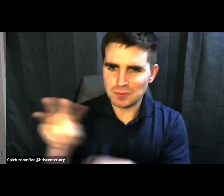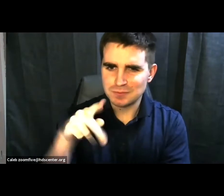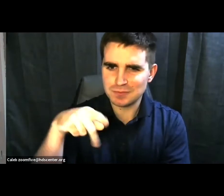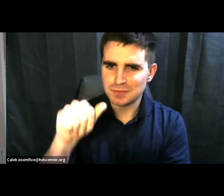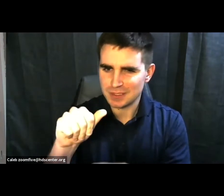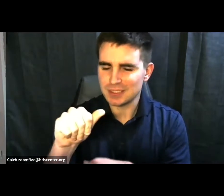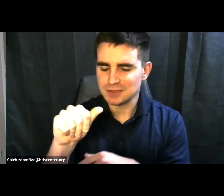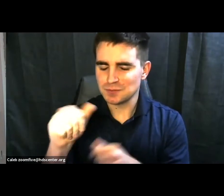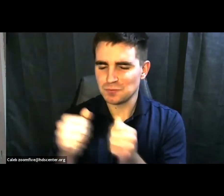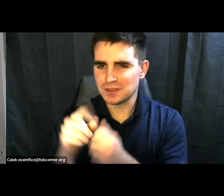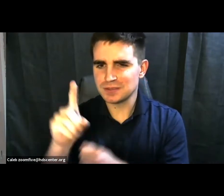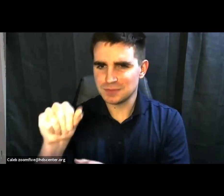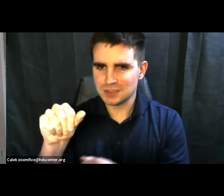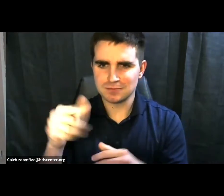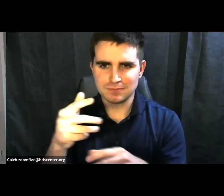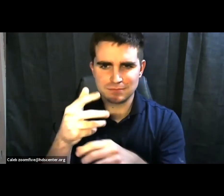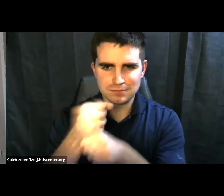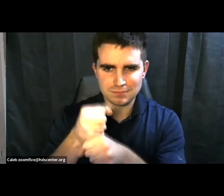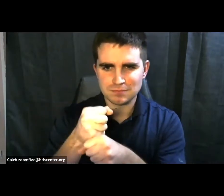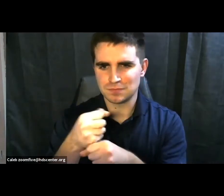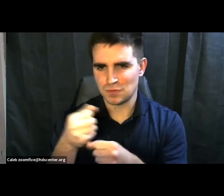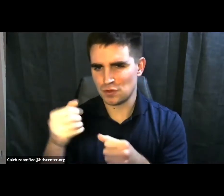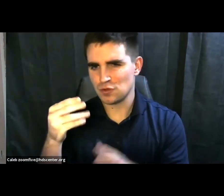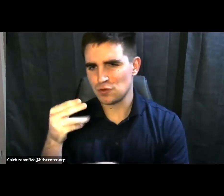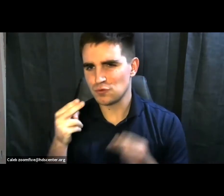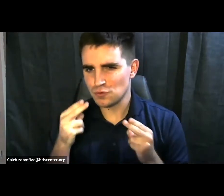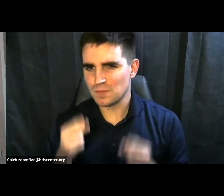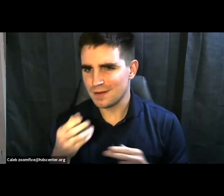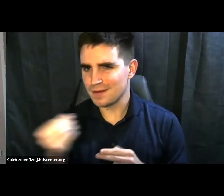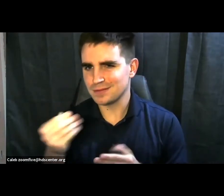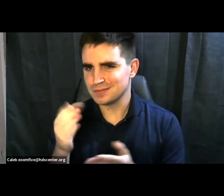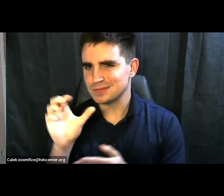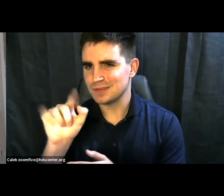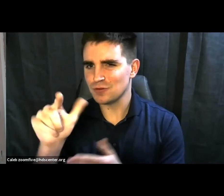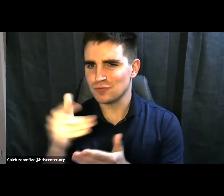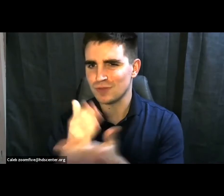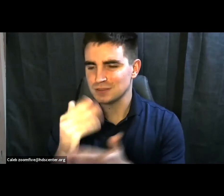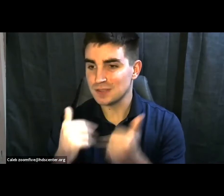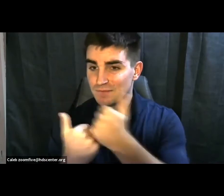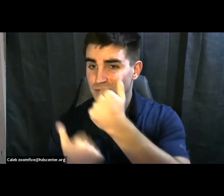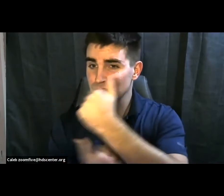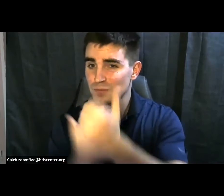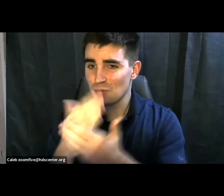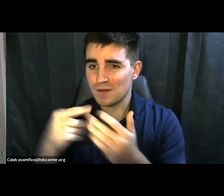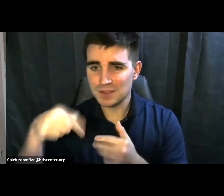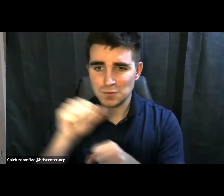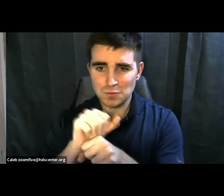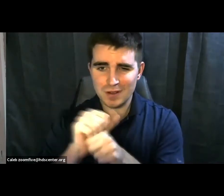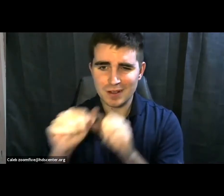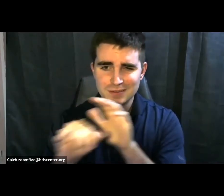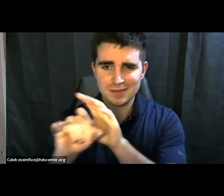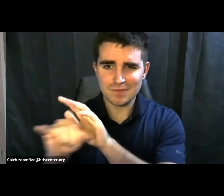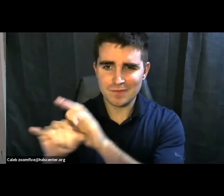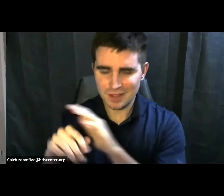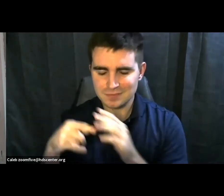human and civil rights. A foundational part of this work is identifying the stories that form